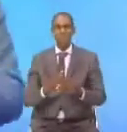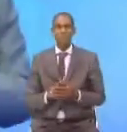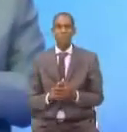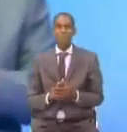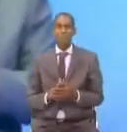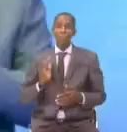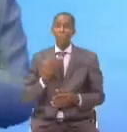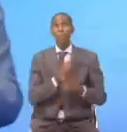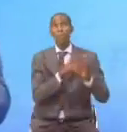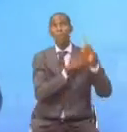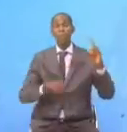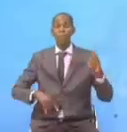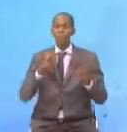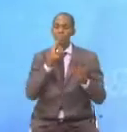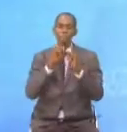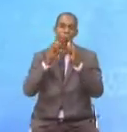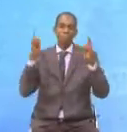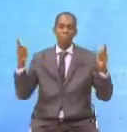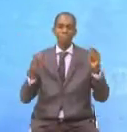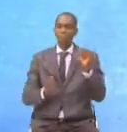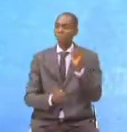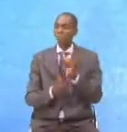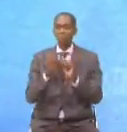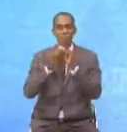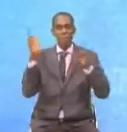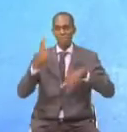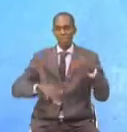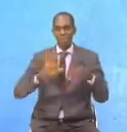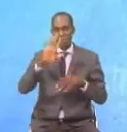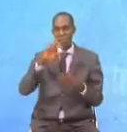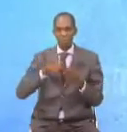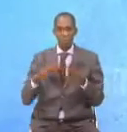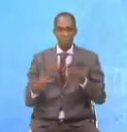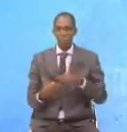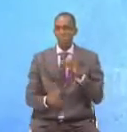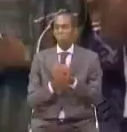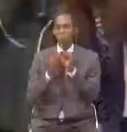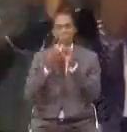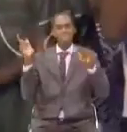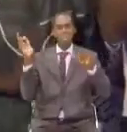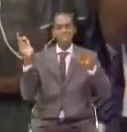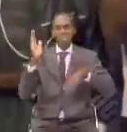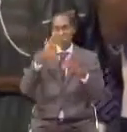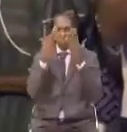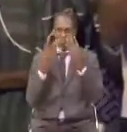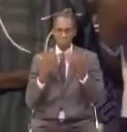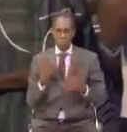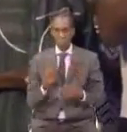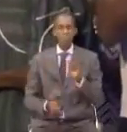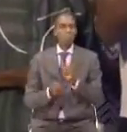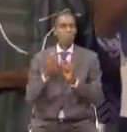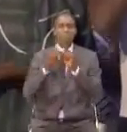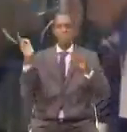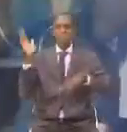Our Lord is great. Greater than your problem. Greater than your sorrow. Greater than